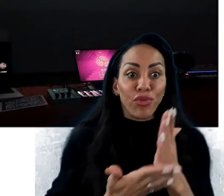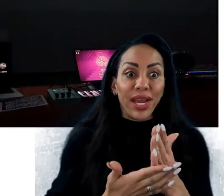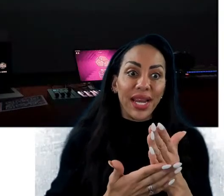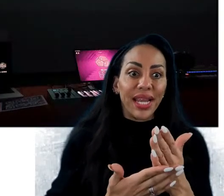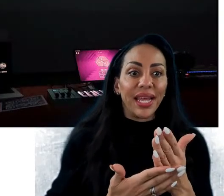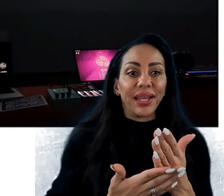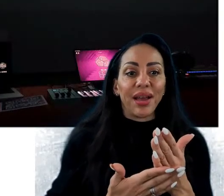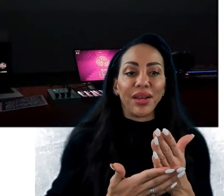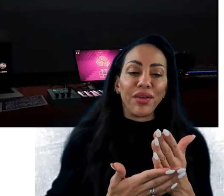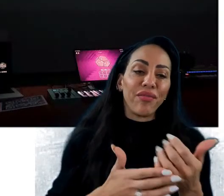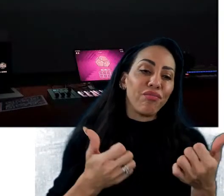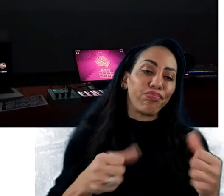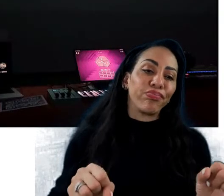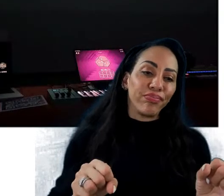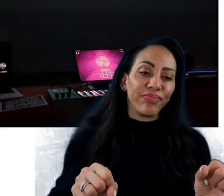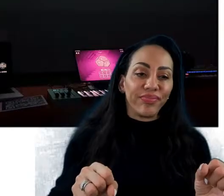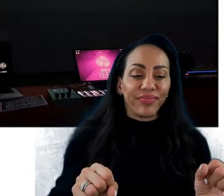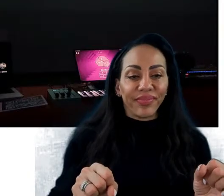Pete.